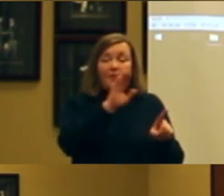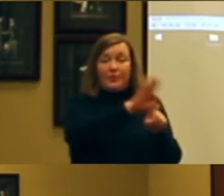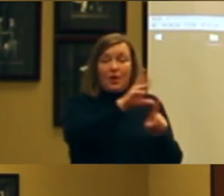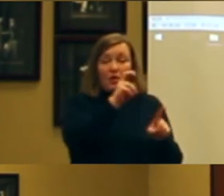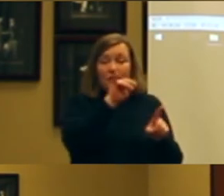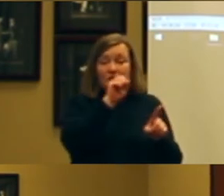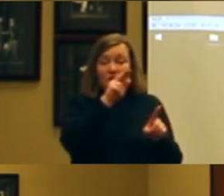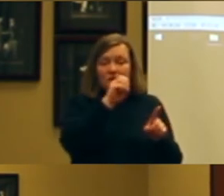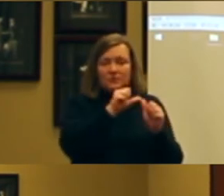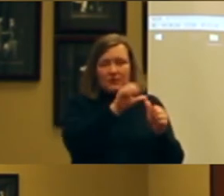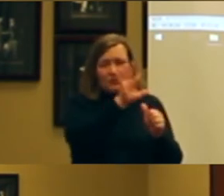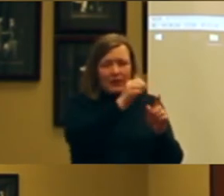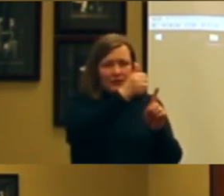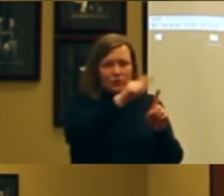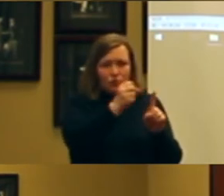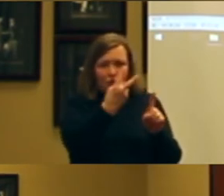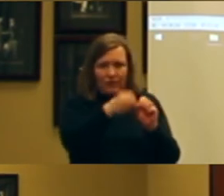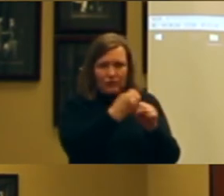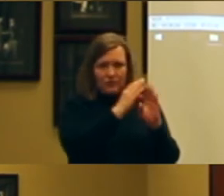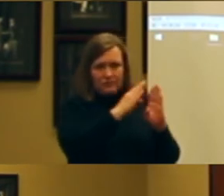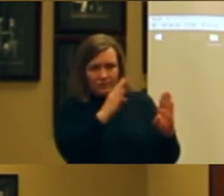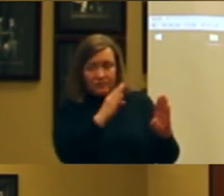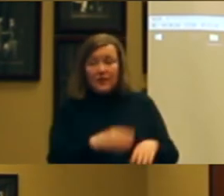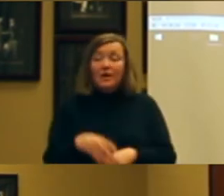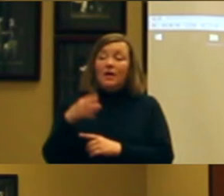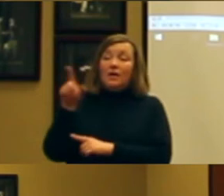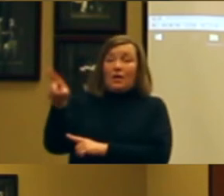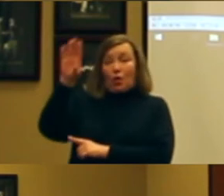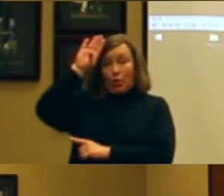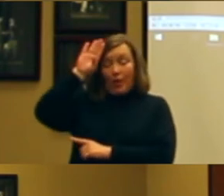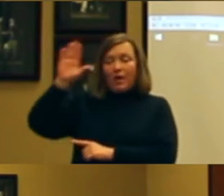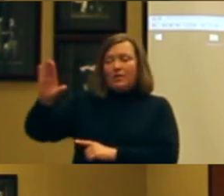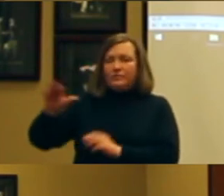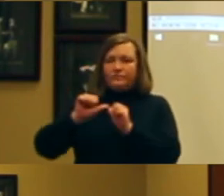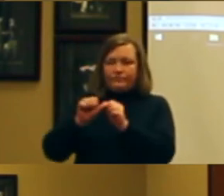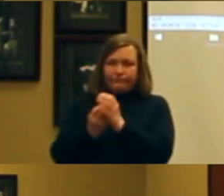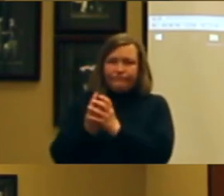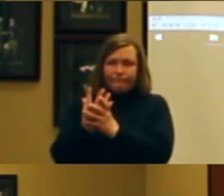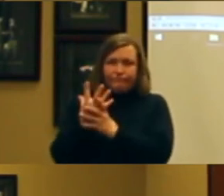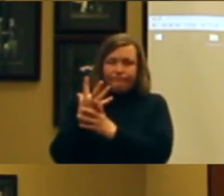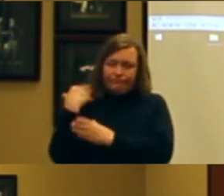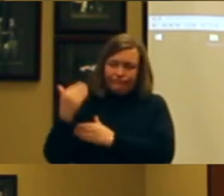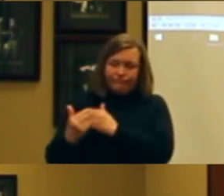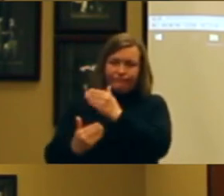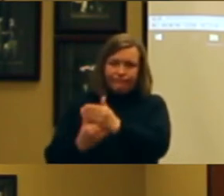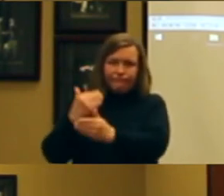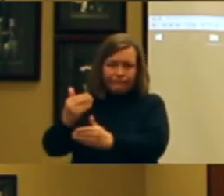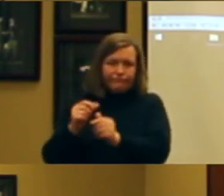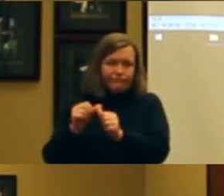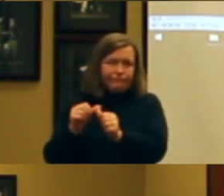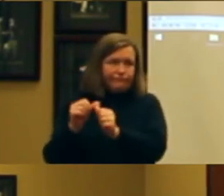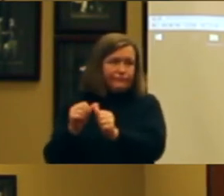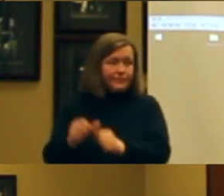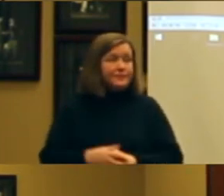was about 10 to 12 years, and this in Cuba keeps happening, generation after generation. I have